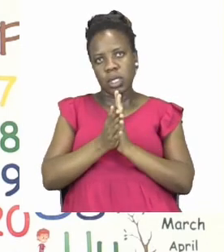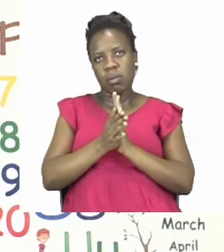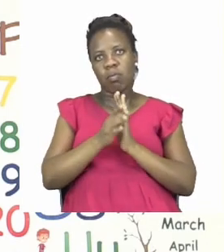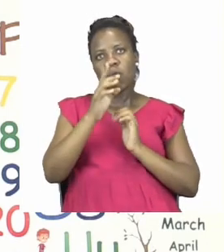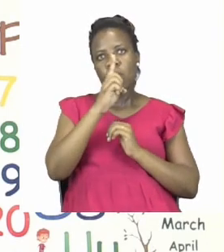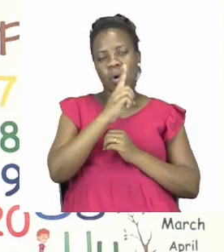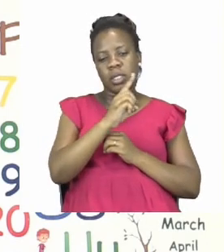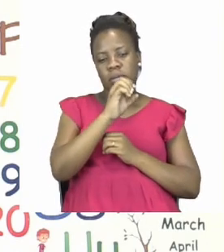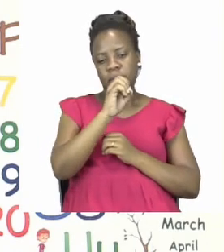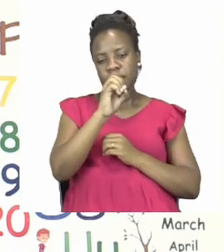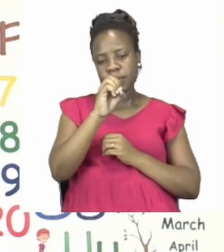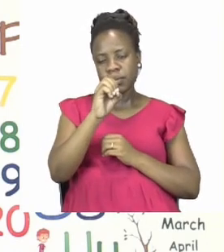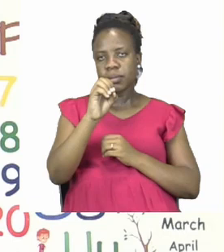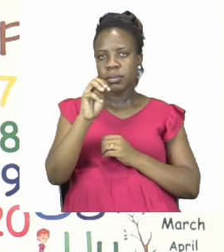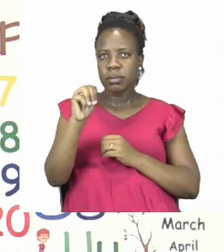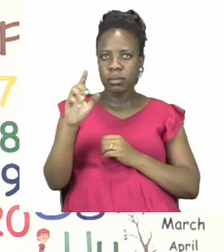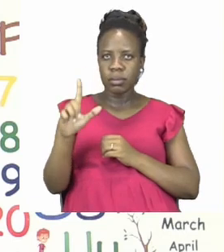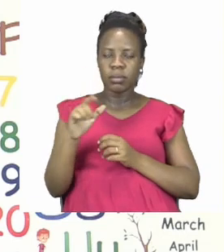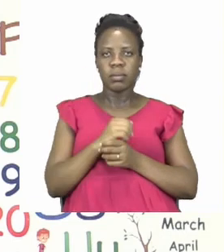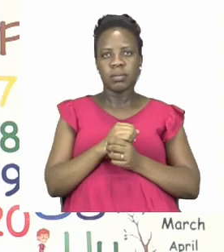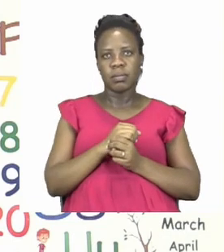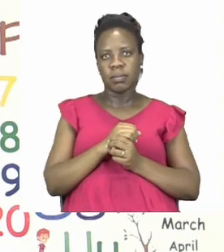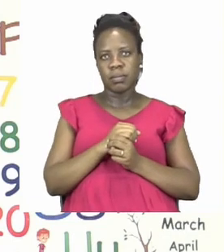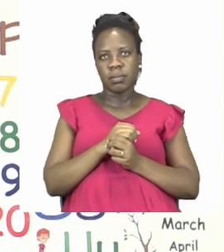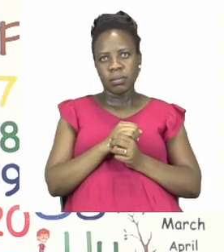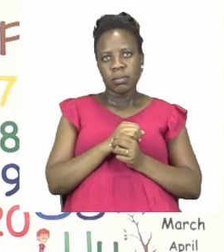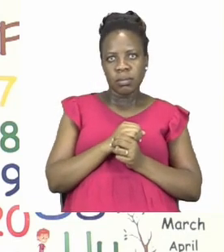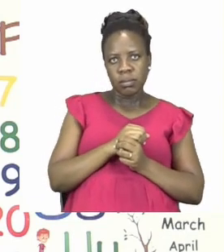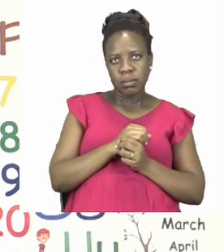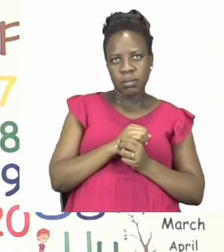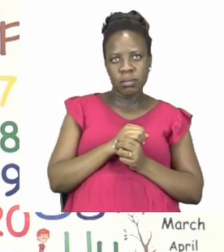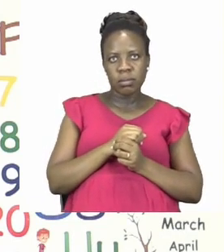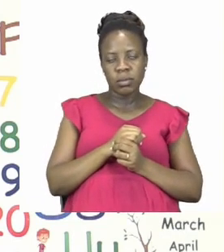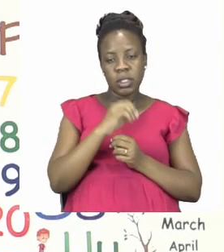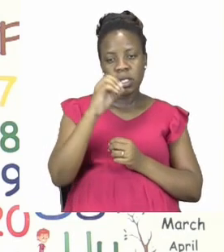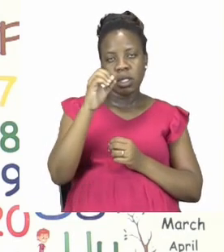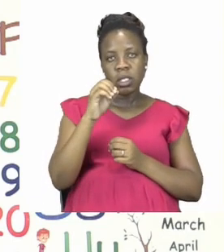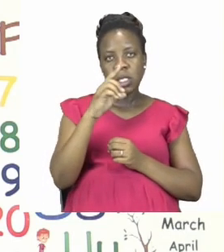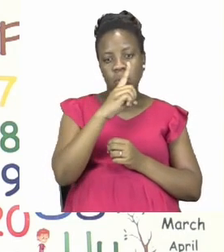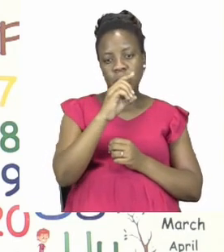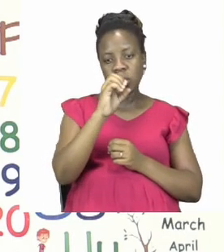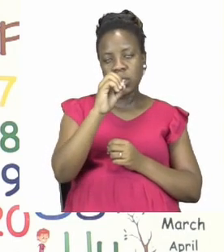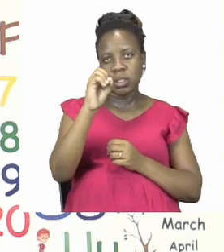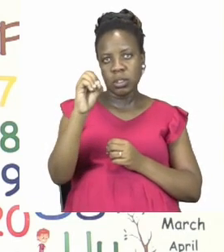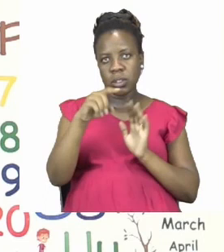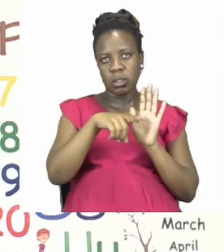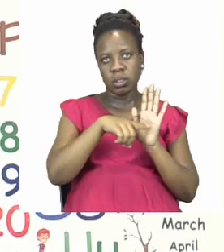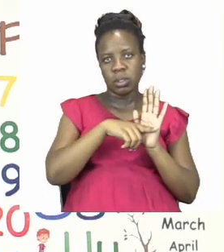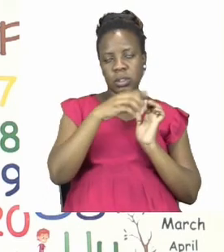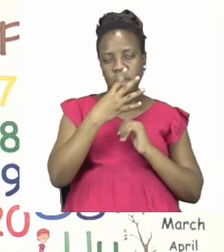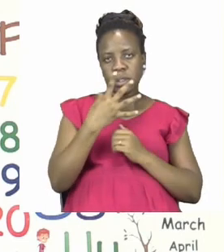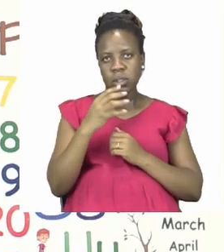place. We start with the side of the units. 0 minus 0 equals